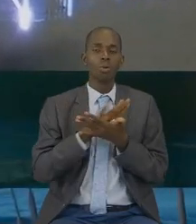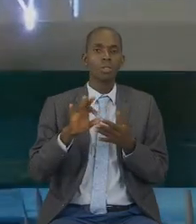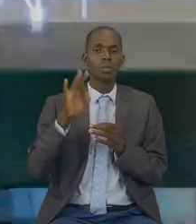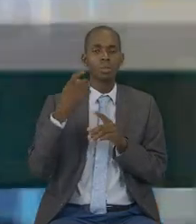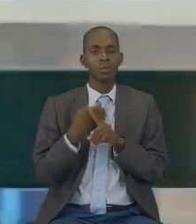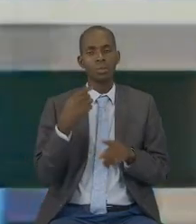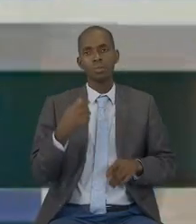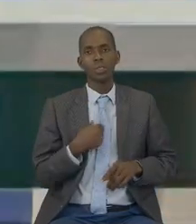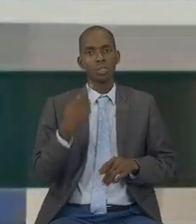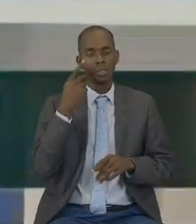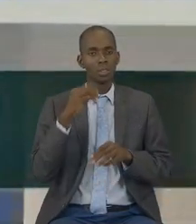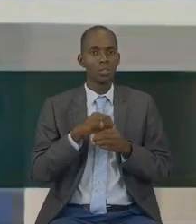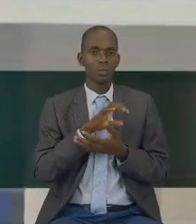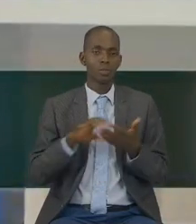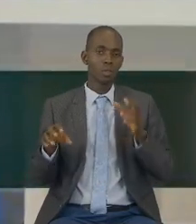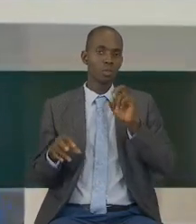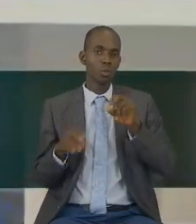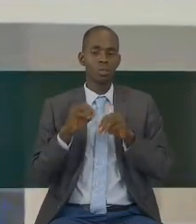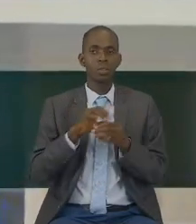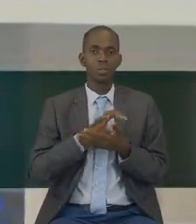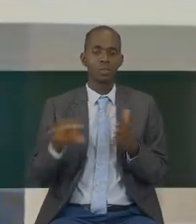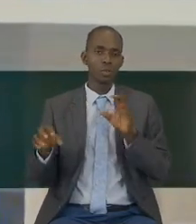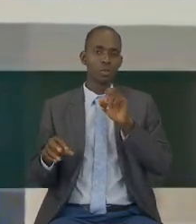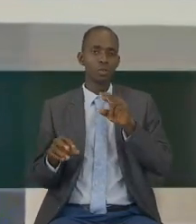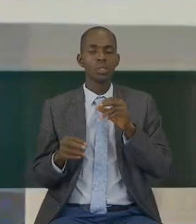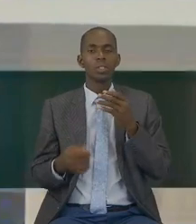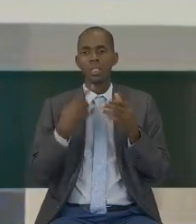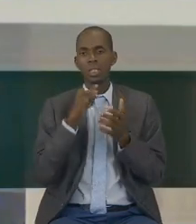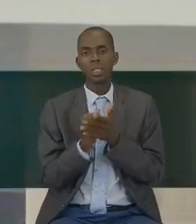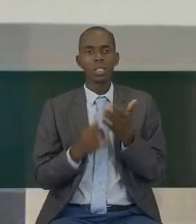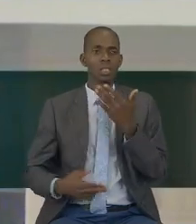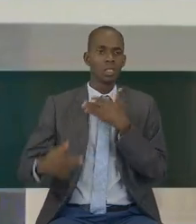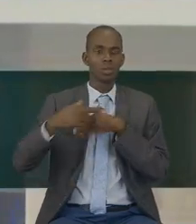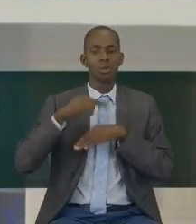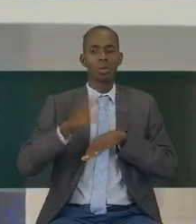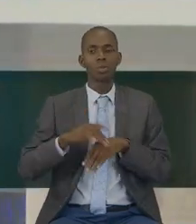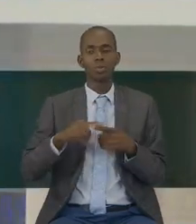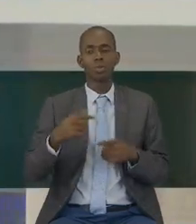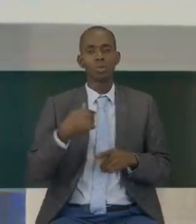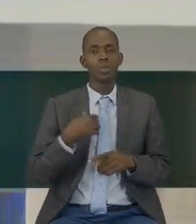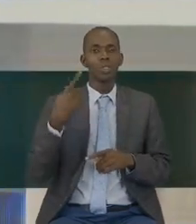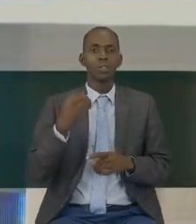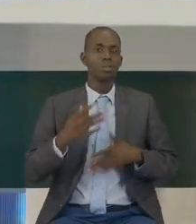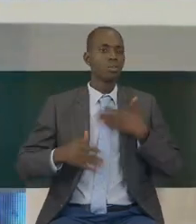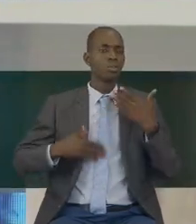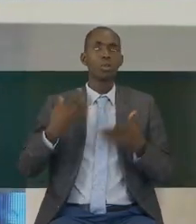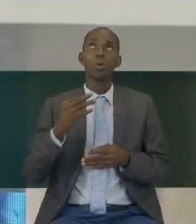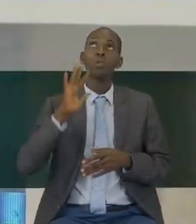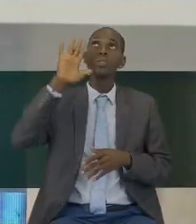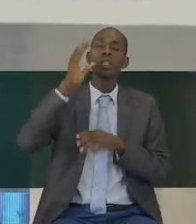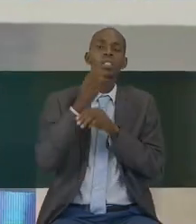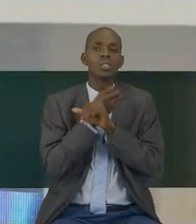me. Look at verse 12. It says, restore unto me the joy of thy salvation.